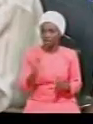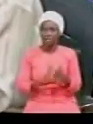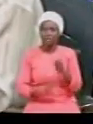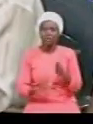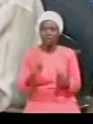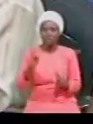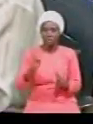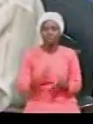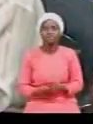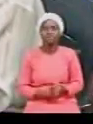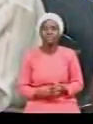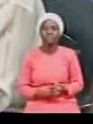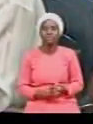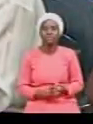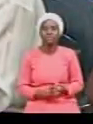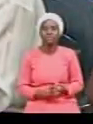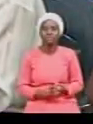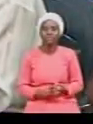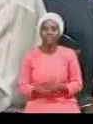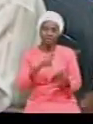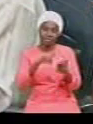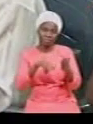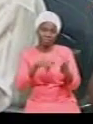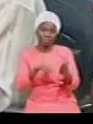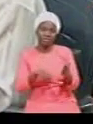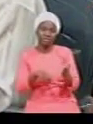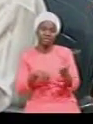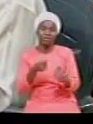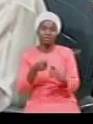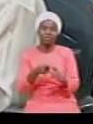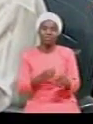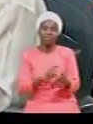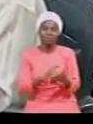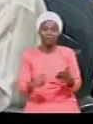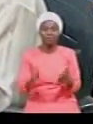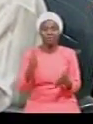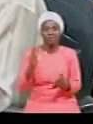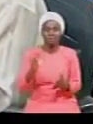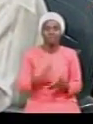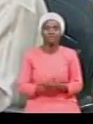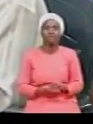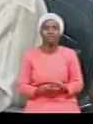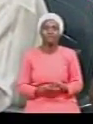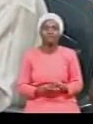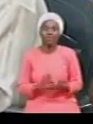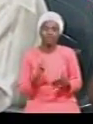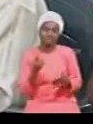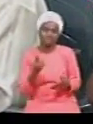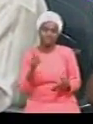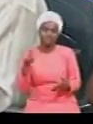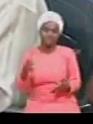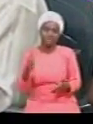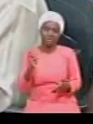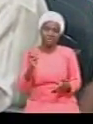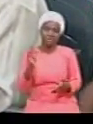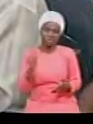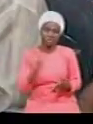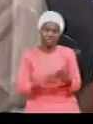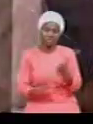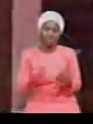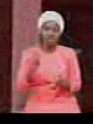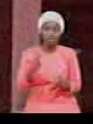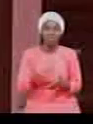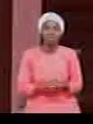chapter 1. Reading here from verse 3. 1 Peter chapter